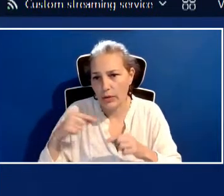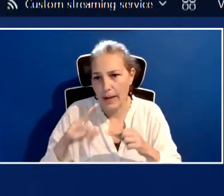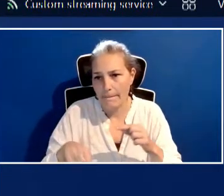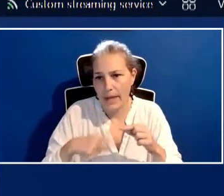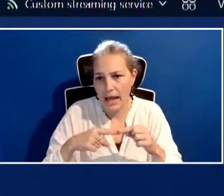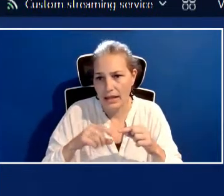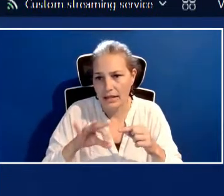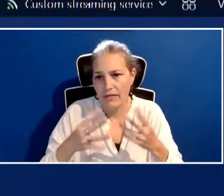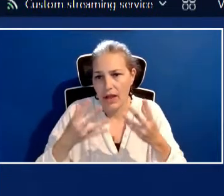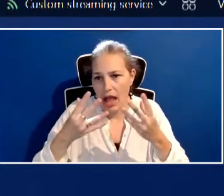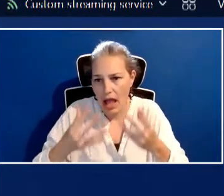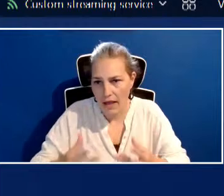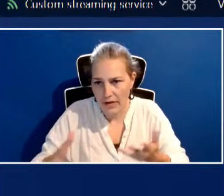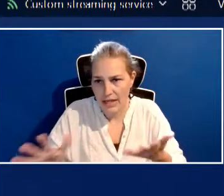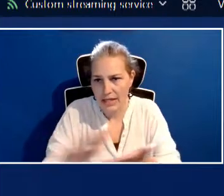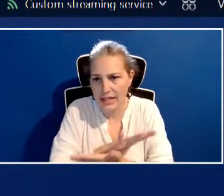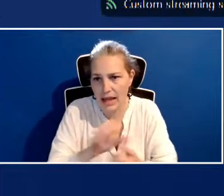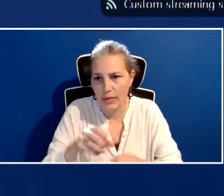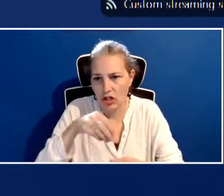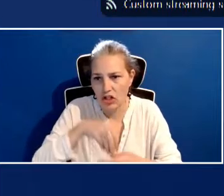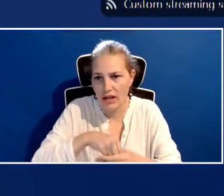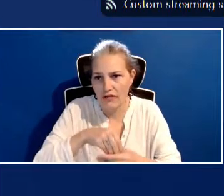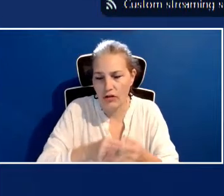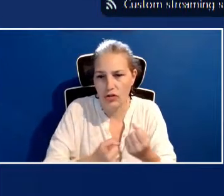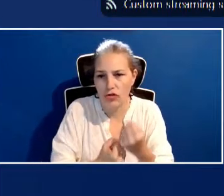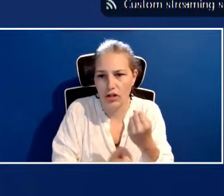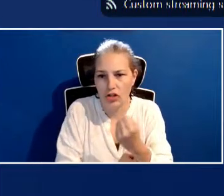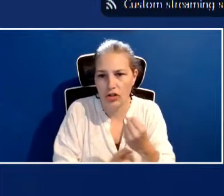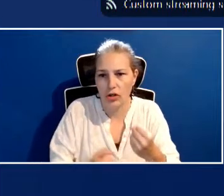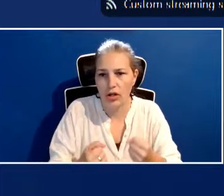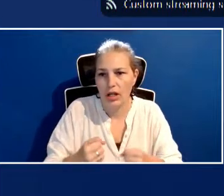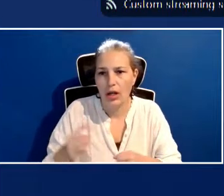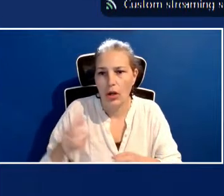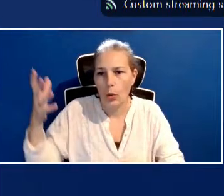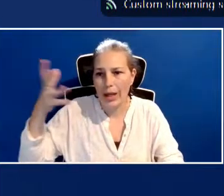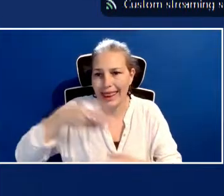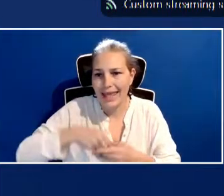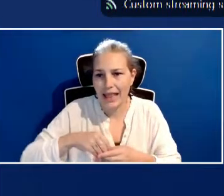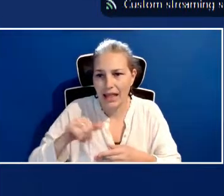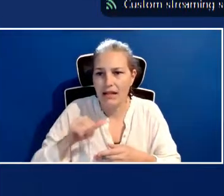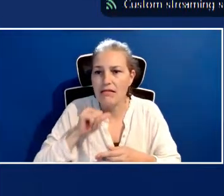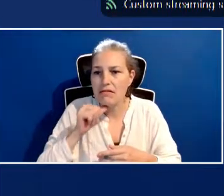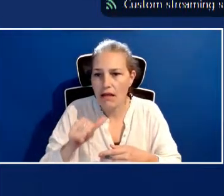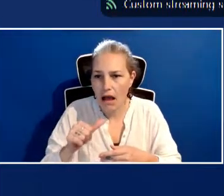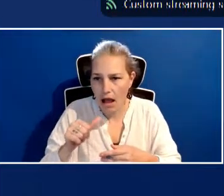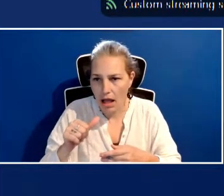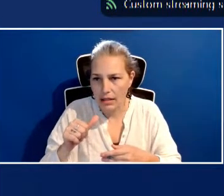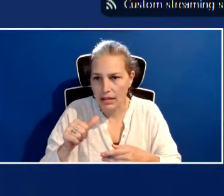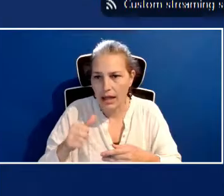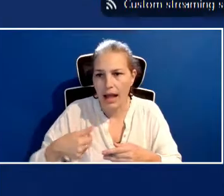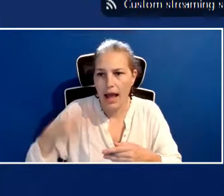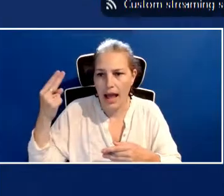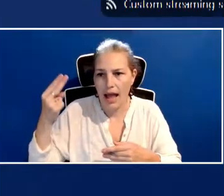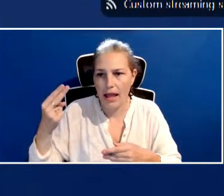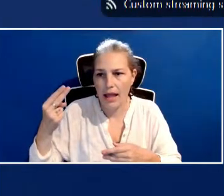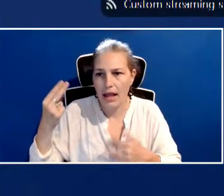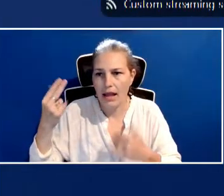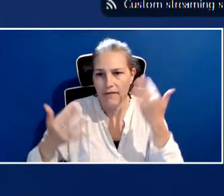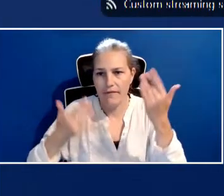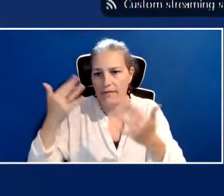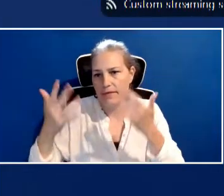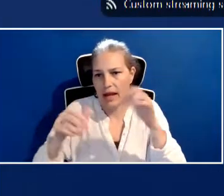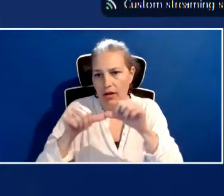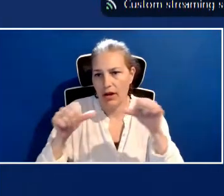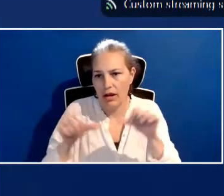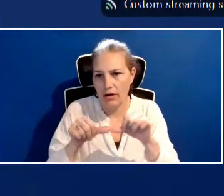damage infrastructure is in the non-high wildfire area. An additional 19 circuit miles are under